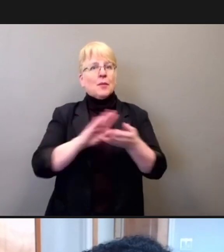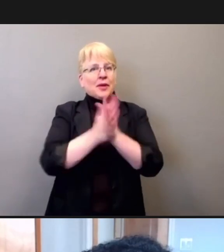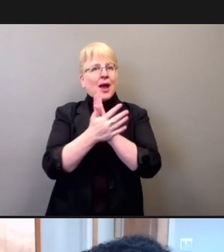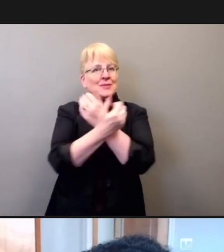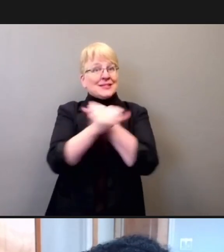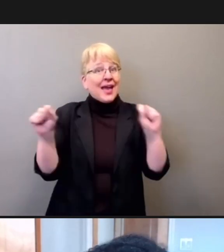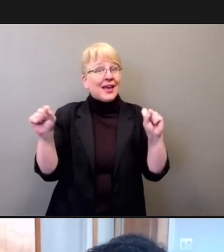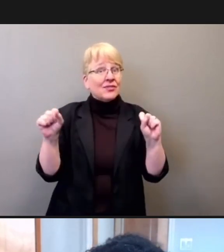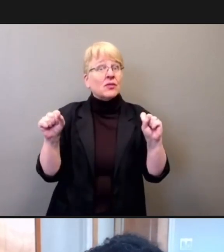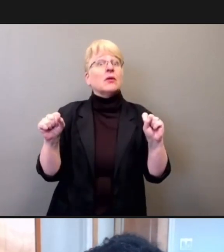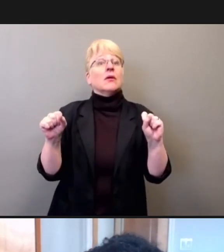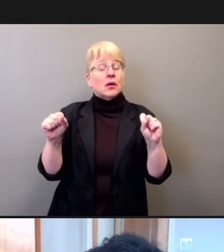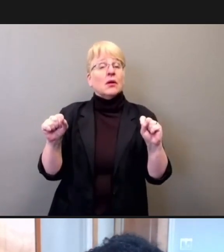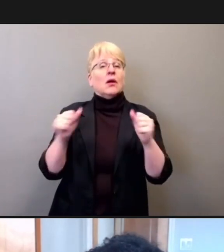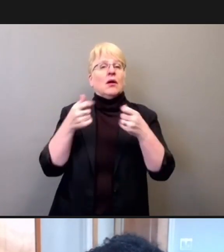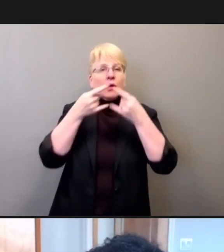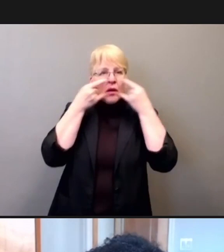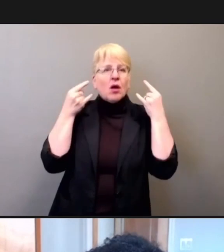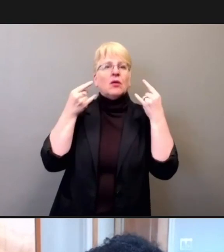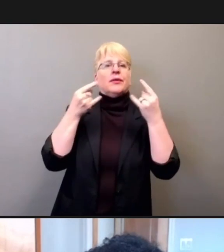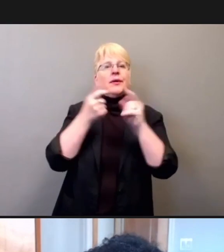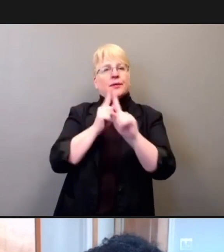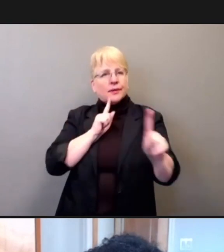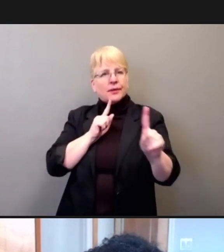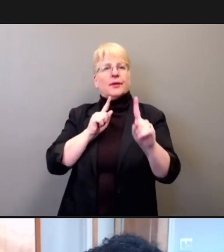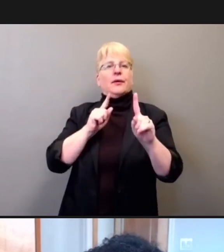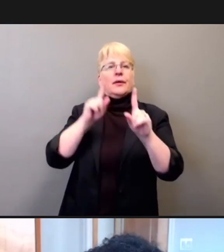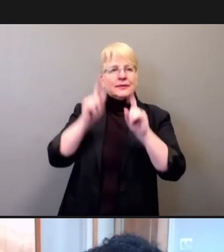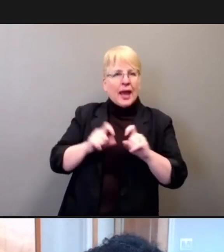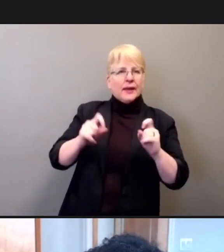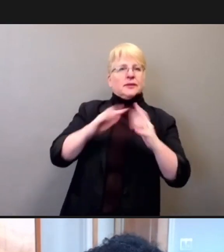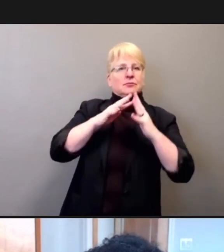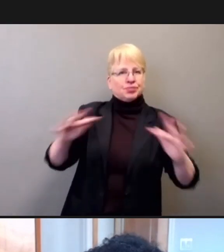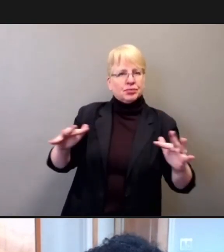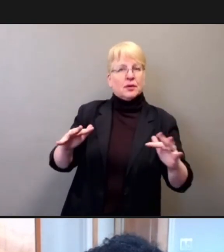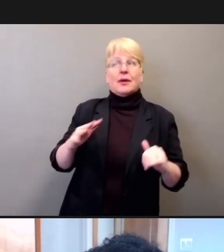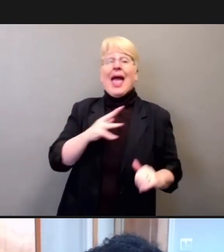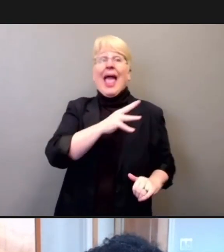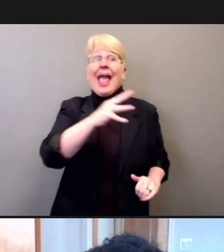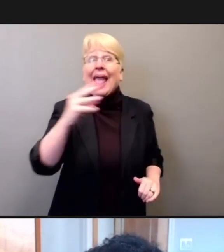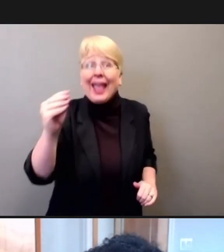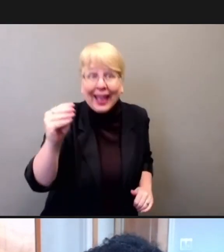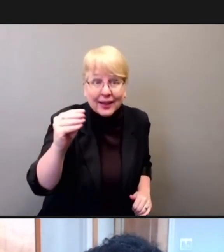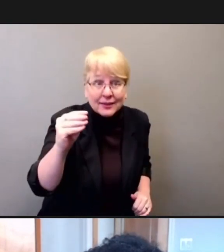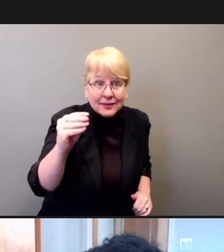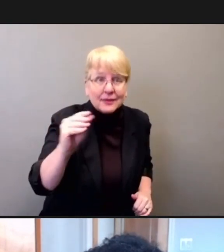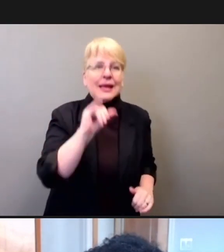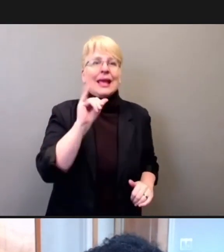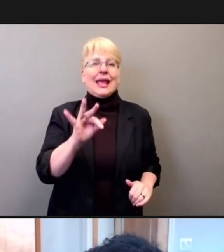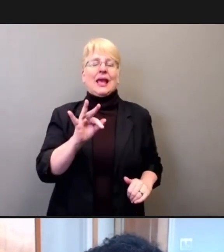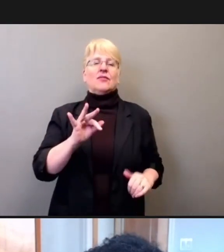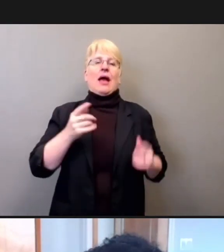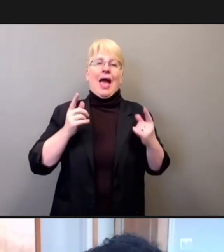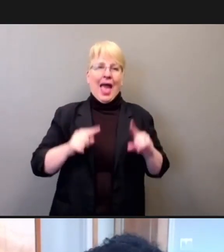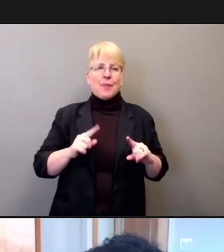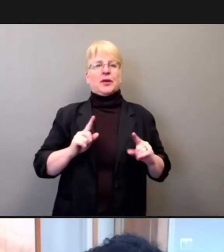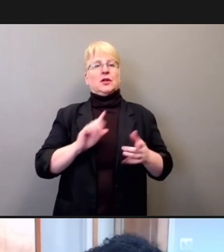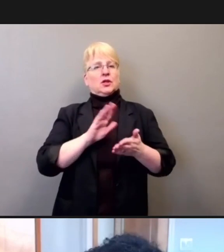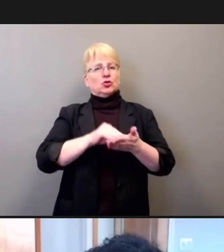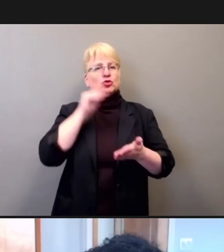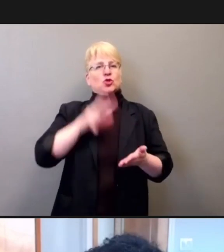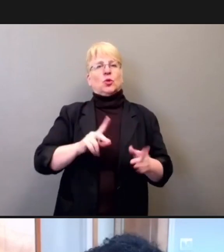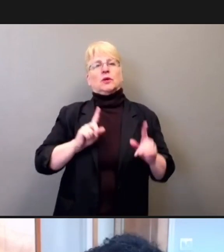we've identified, will work. And if you're at school and those kids, and they're safe, and we believe they will